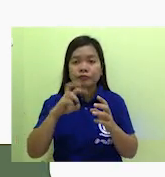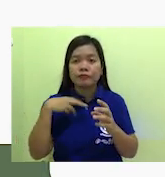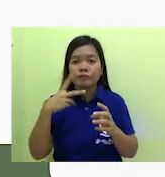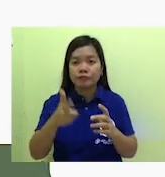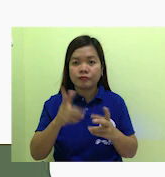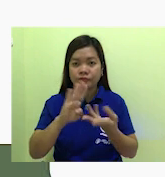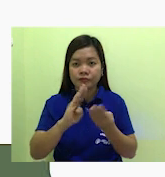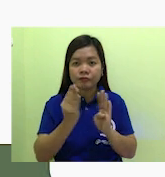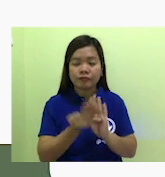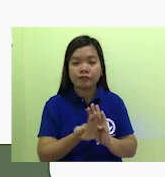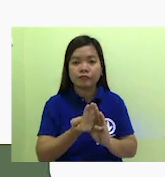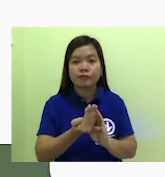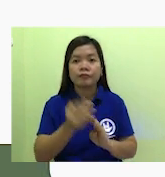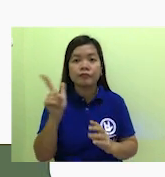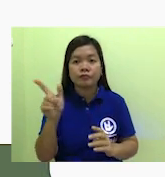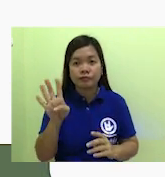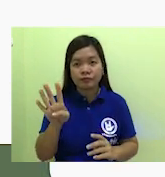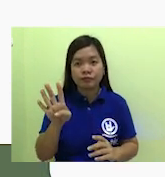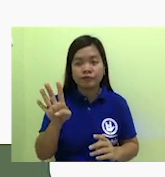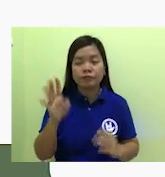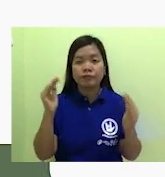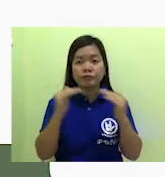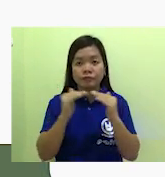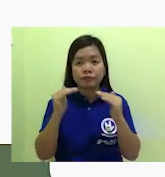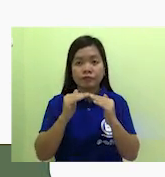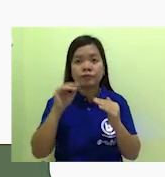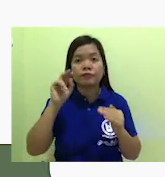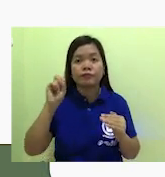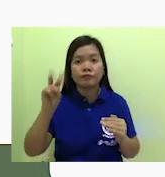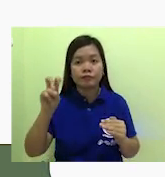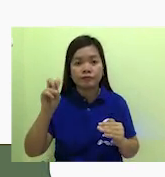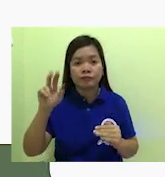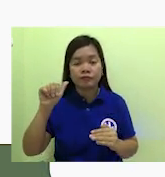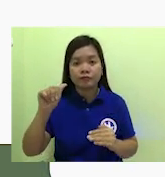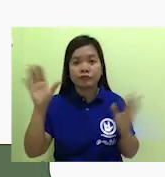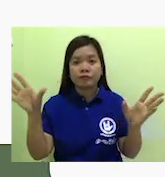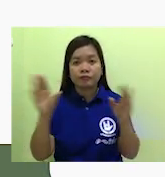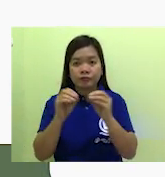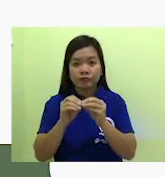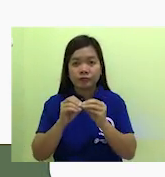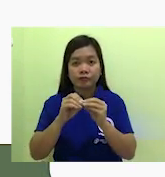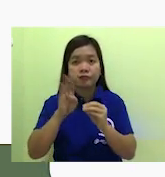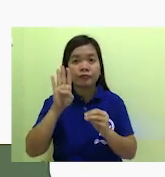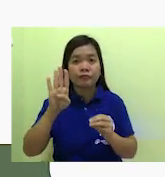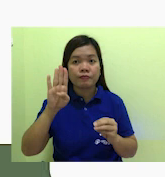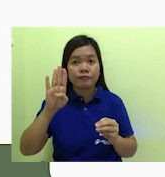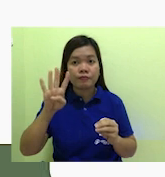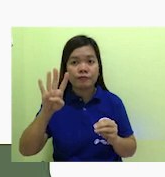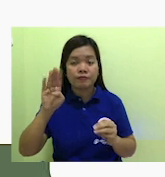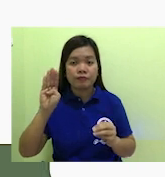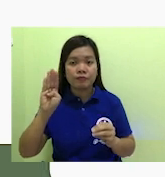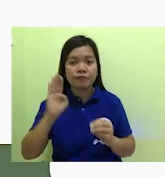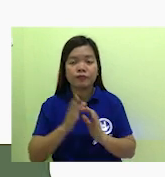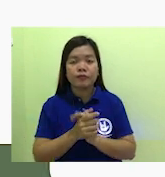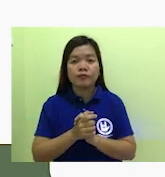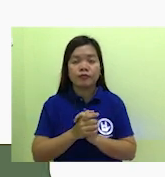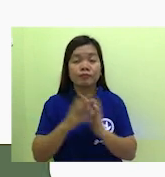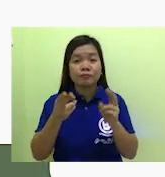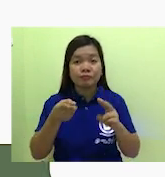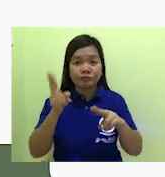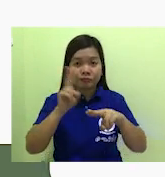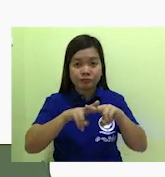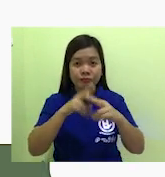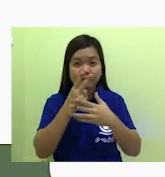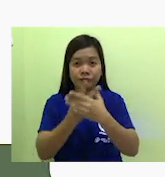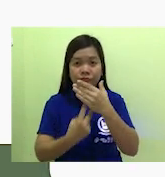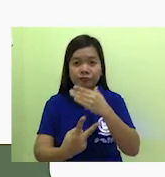will become 24 equals 12a plus 4b.